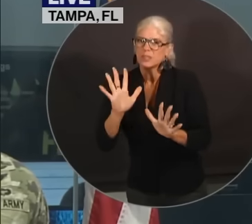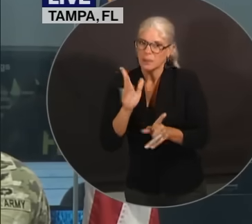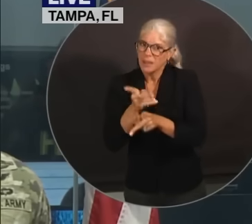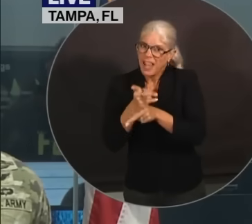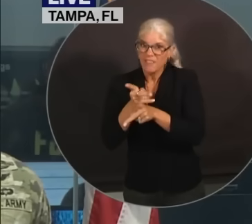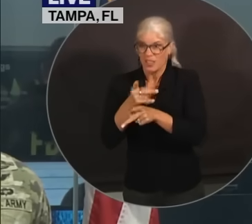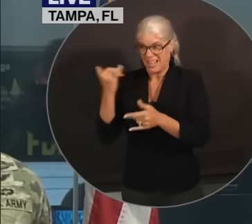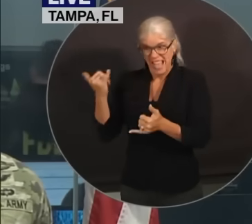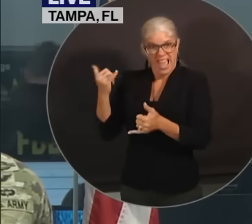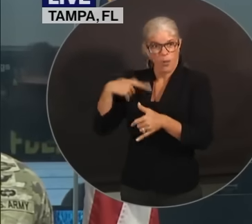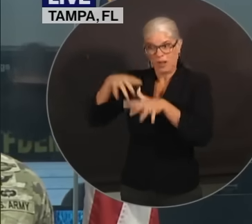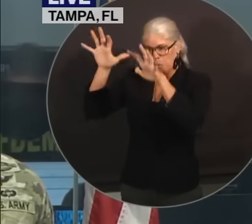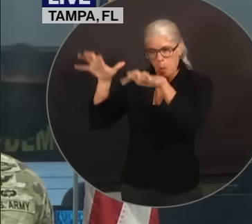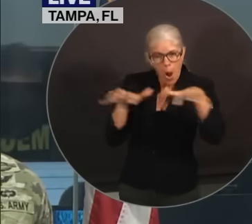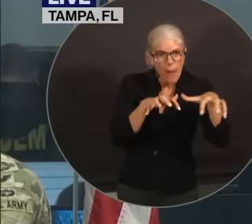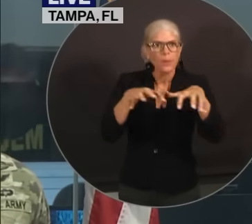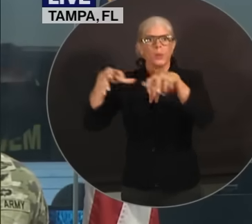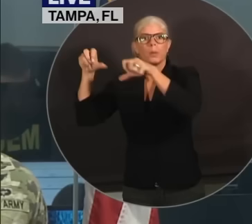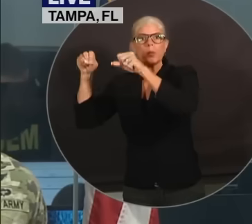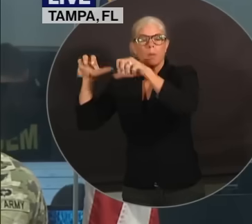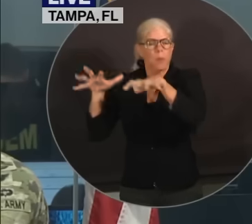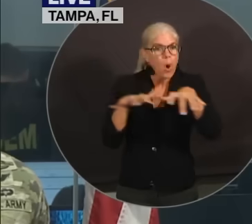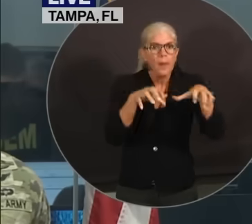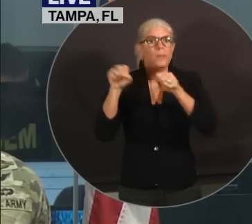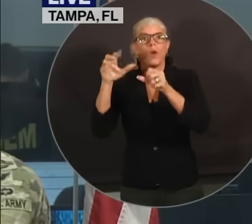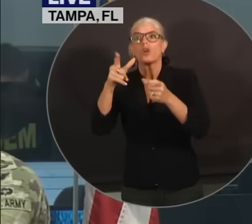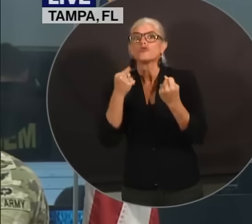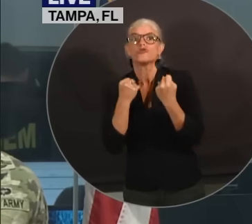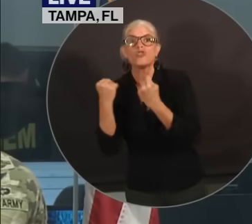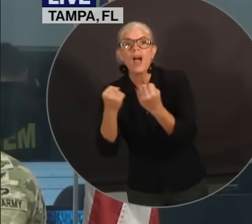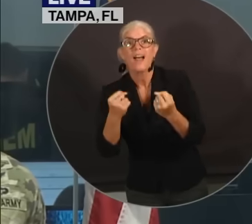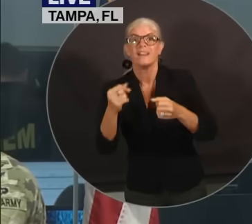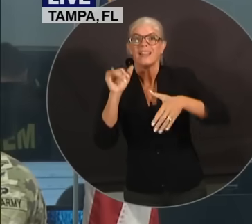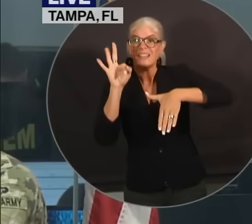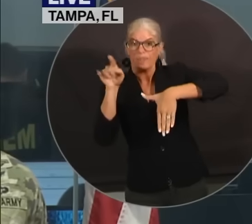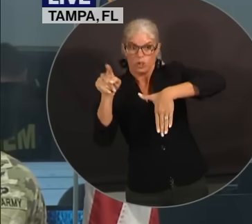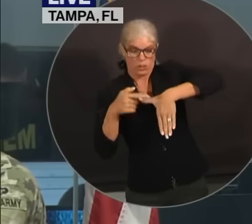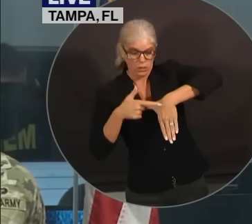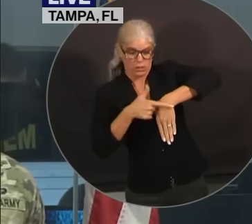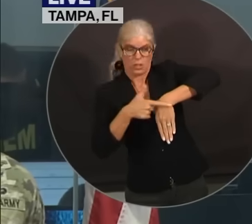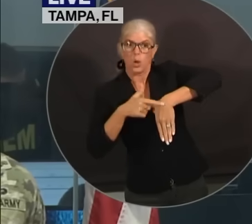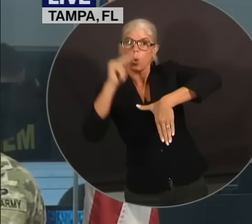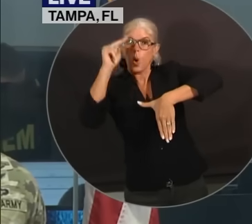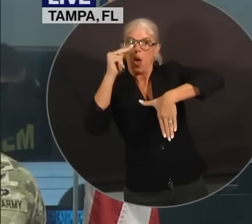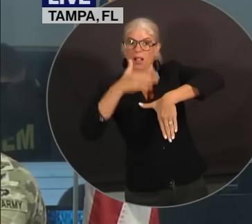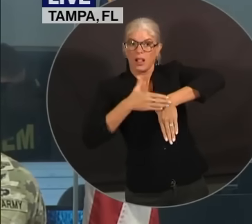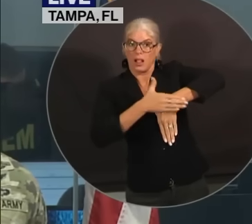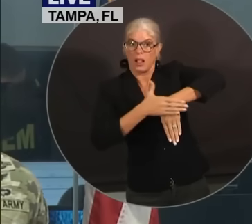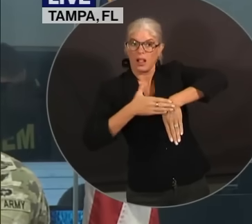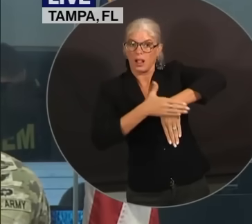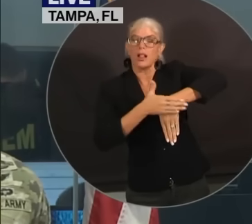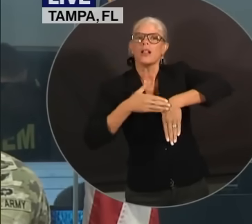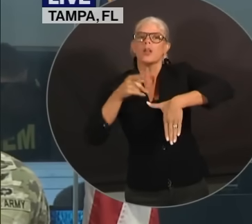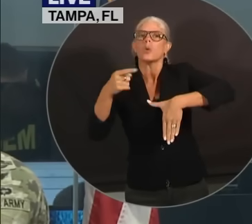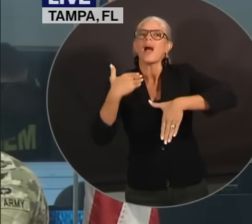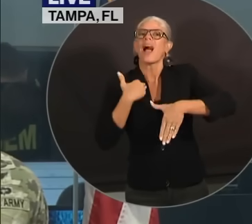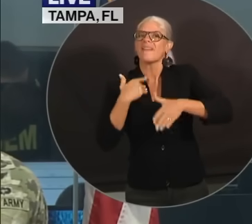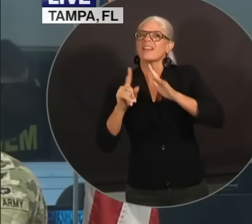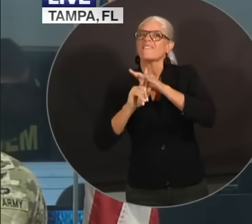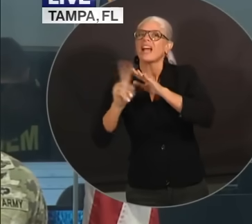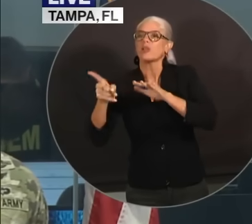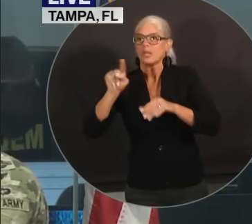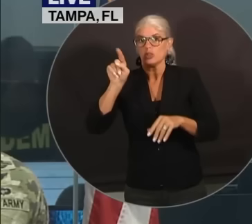to navigate. But if you are in the northern part of the state and you have access and you're in an evacuation zone and you've been